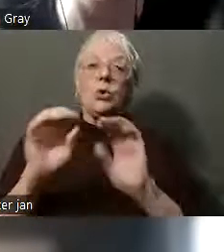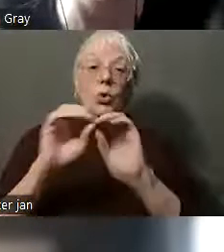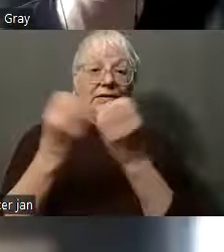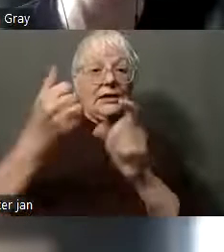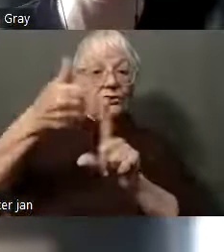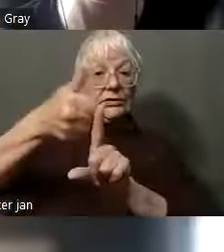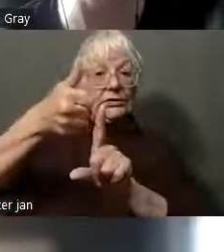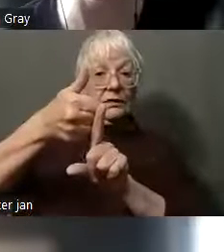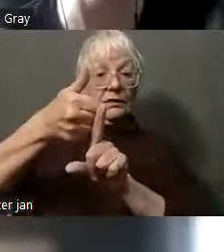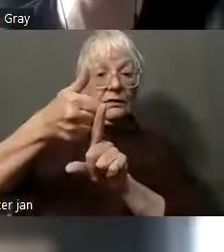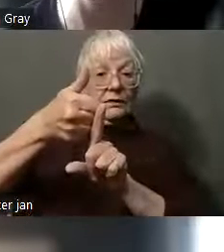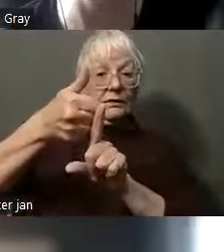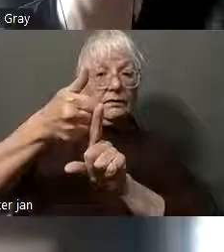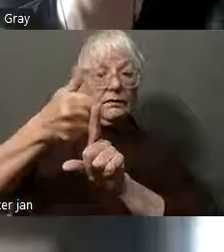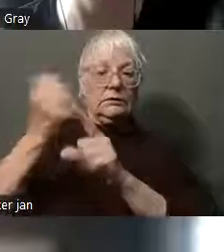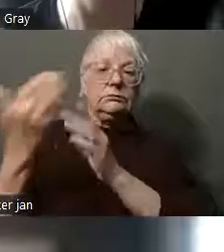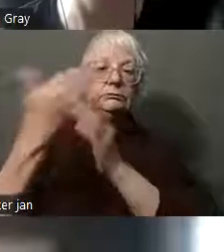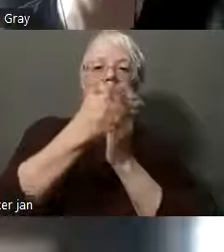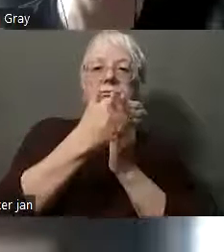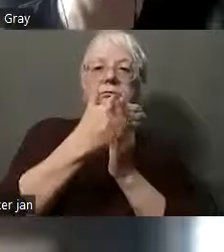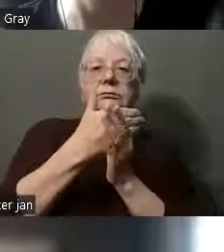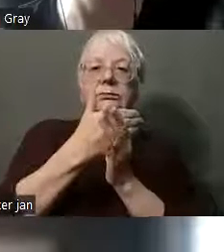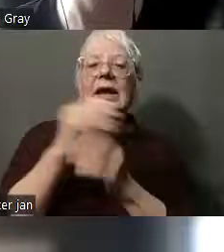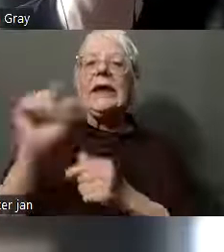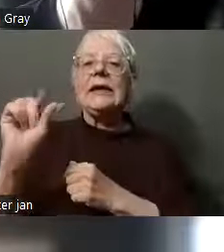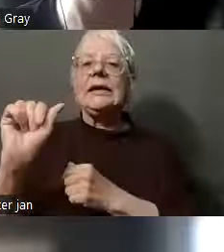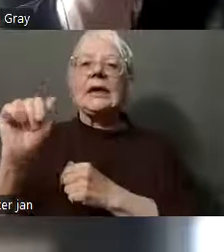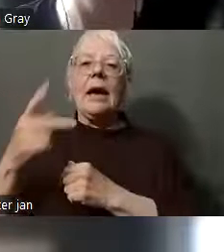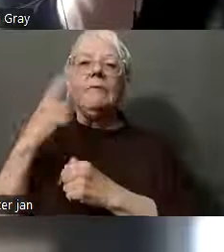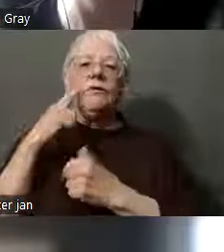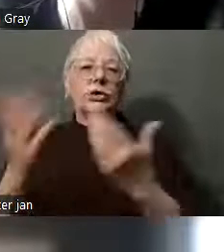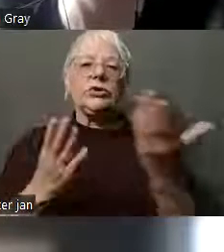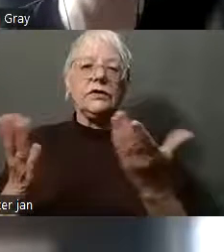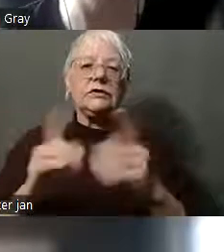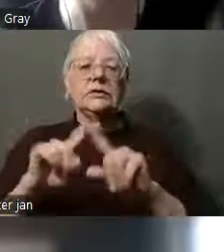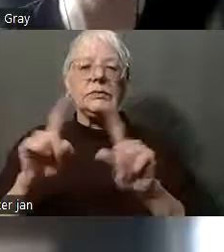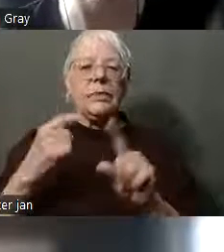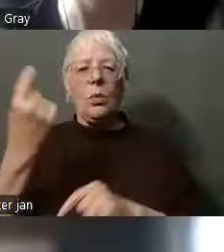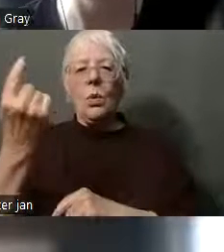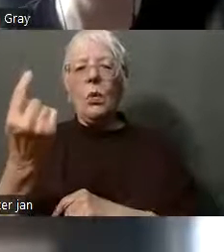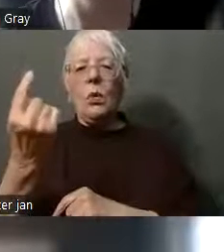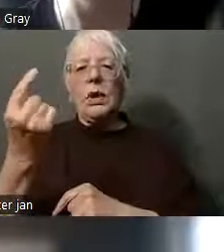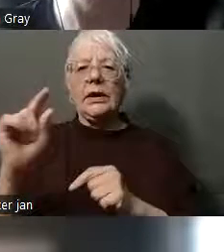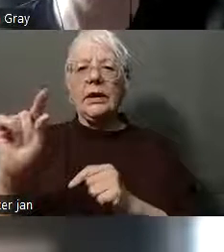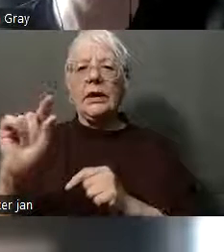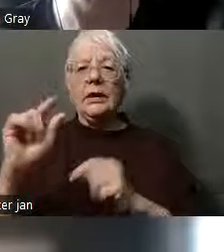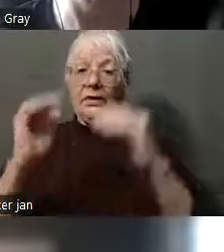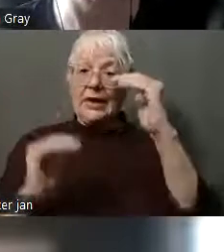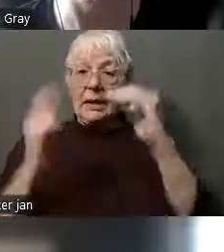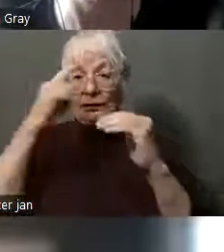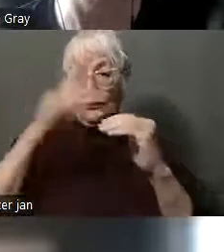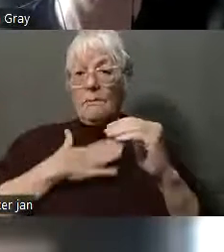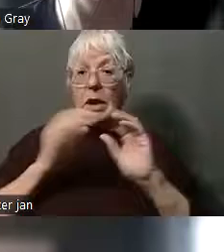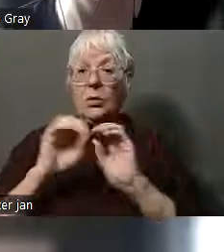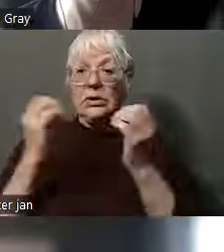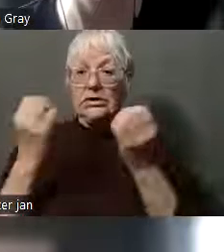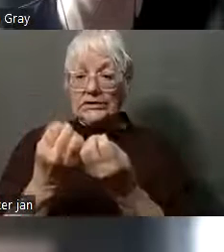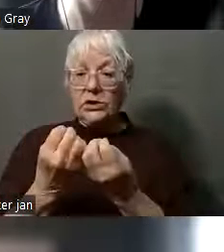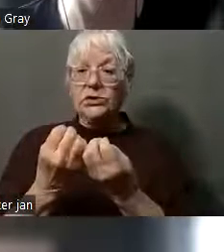organization? Well, that would be a gap for services, but I guess one of the gaps for my organization would